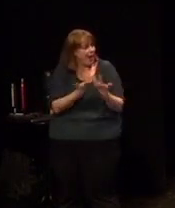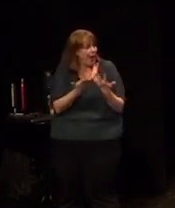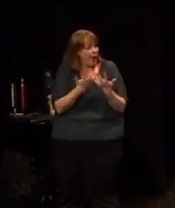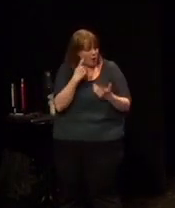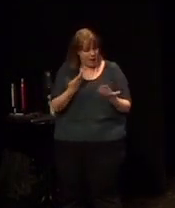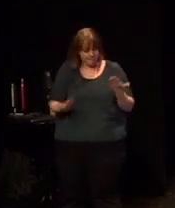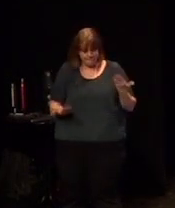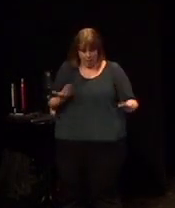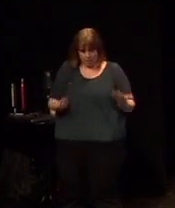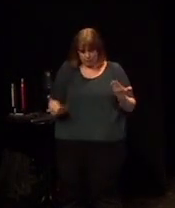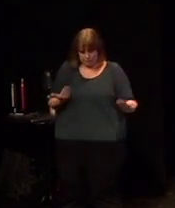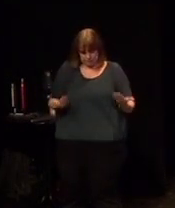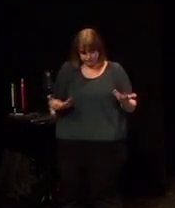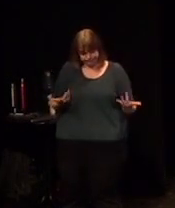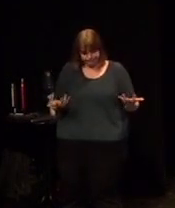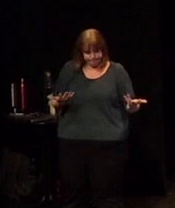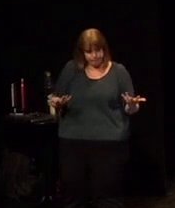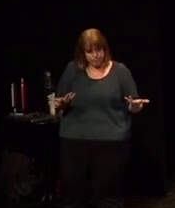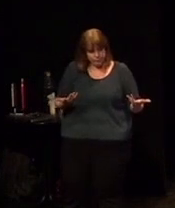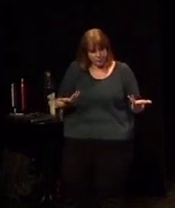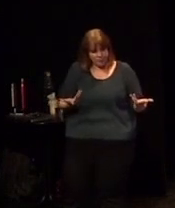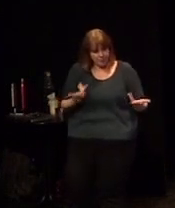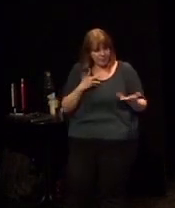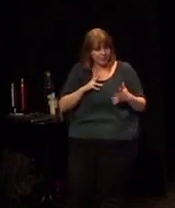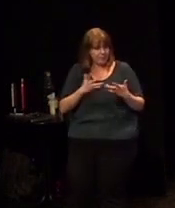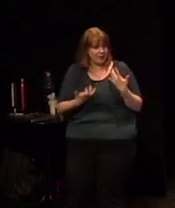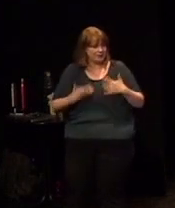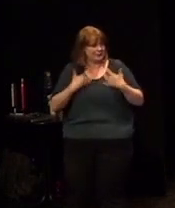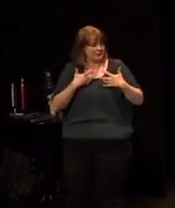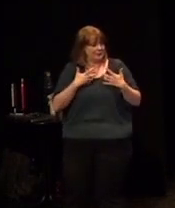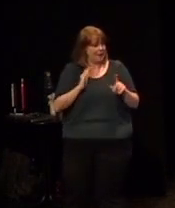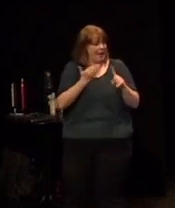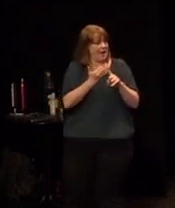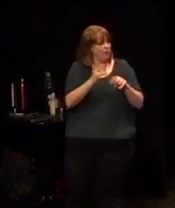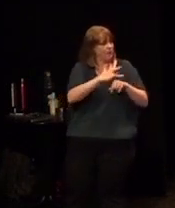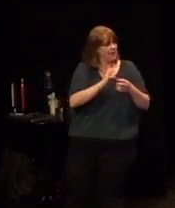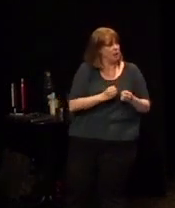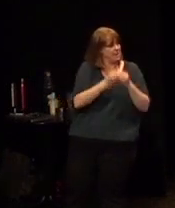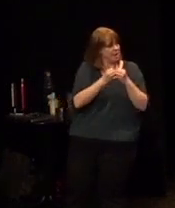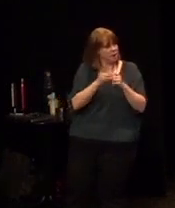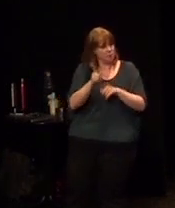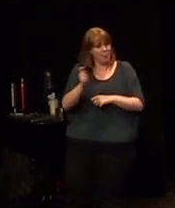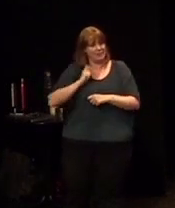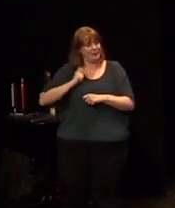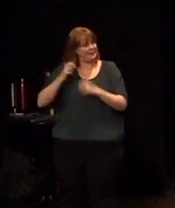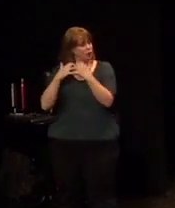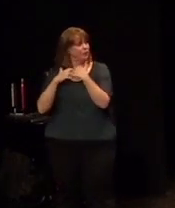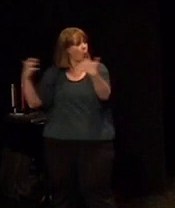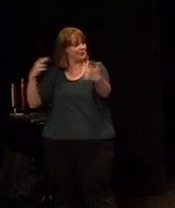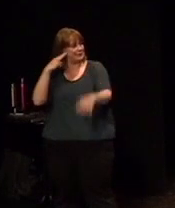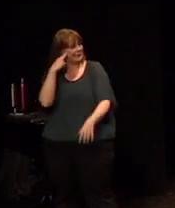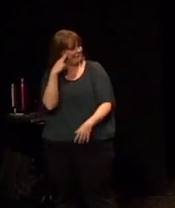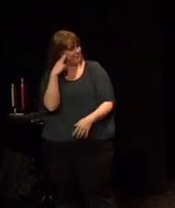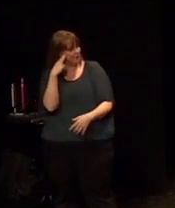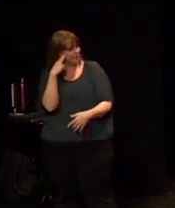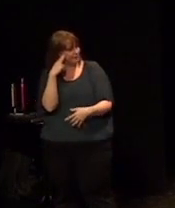can balance the ambition of theatre makers with the expectations of deaf audiences, which it